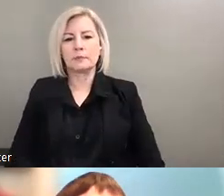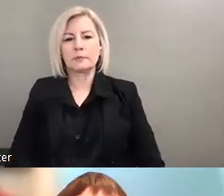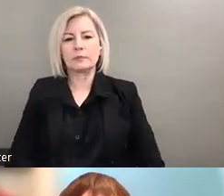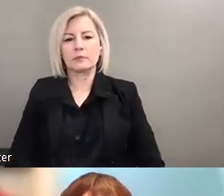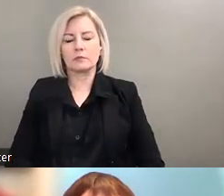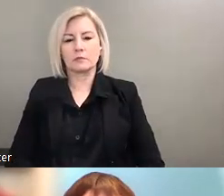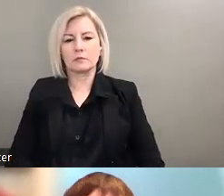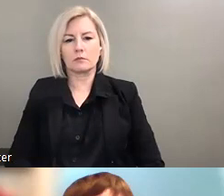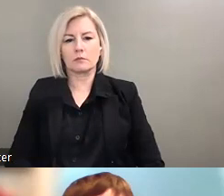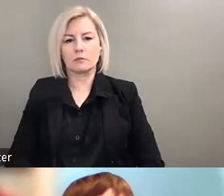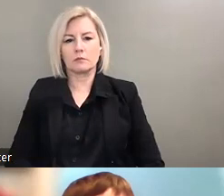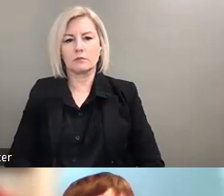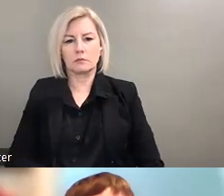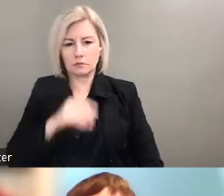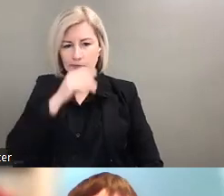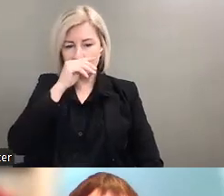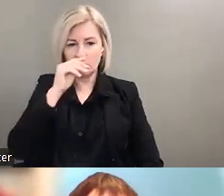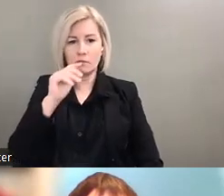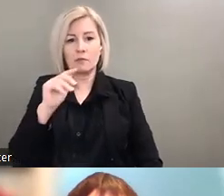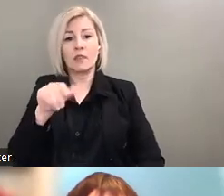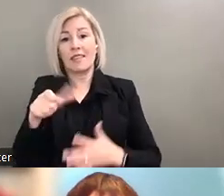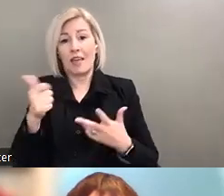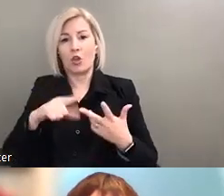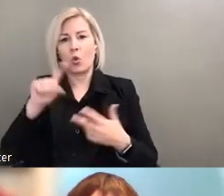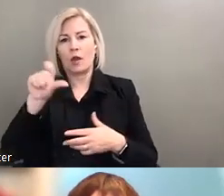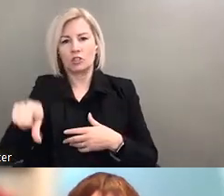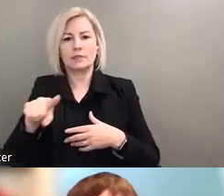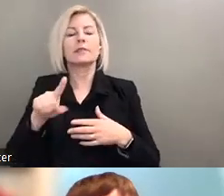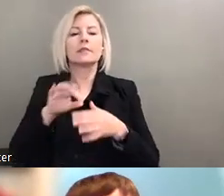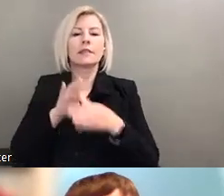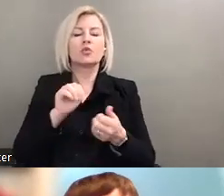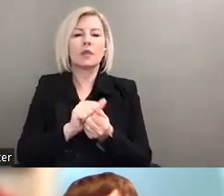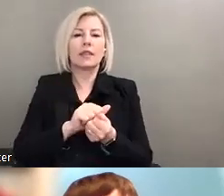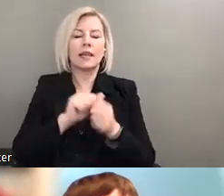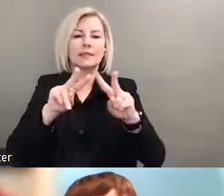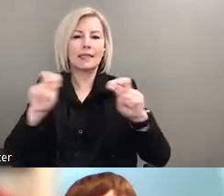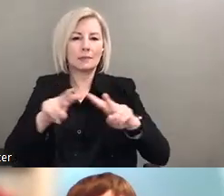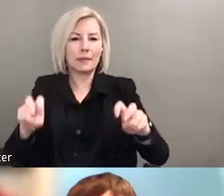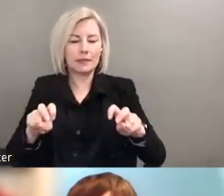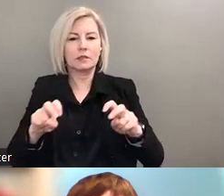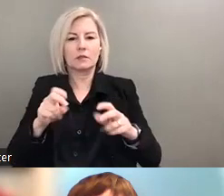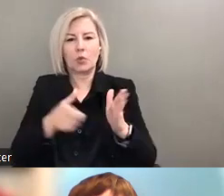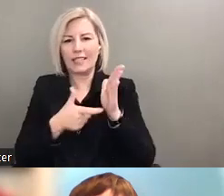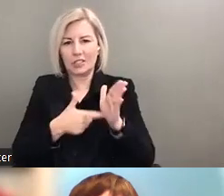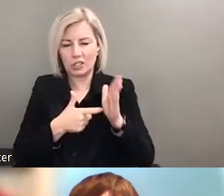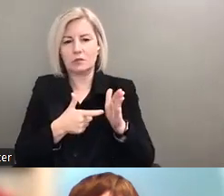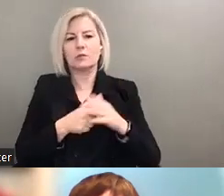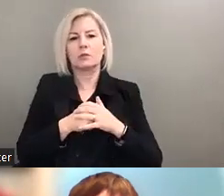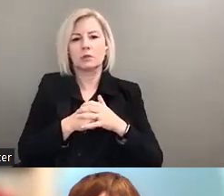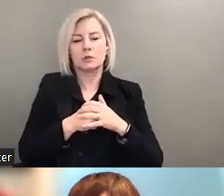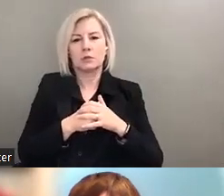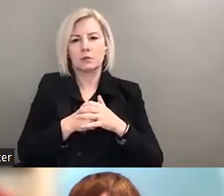The rest of the narrative questions each tie into one of the assessment criteria, which we'll talk more about shortly when we